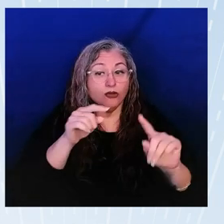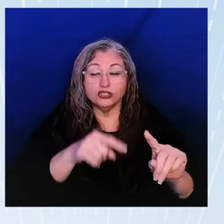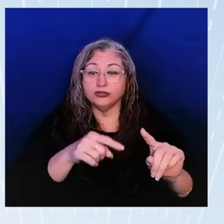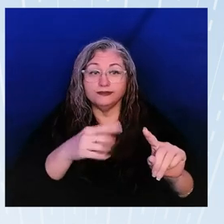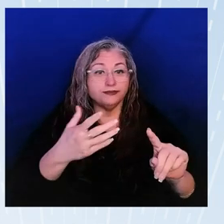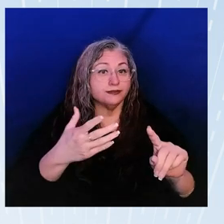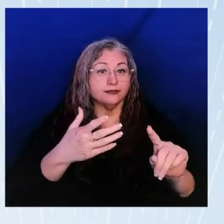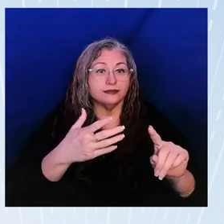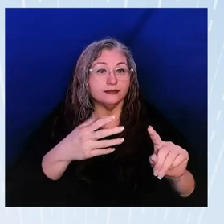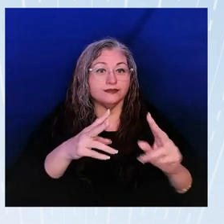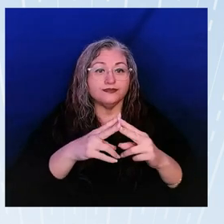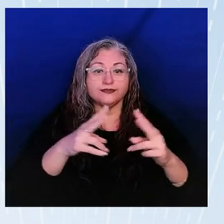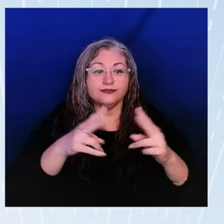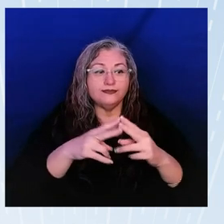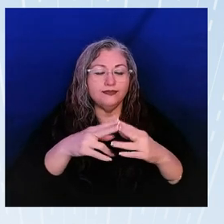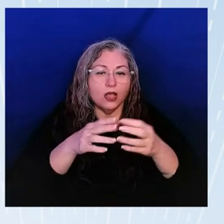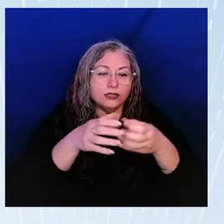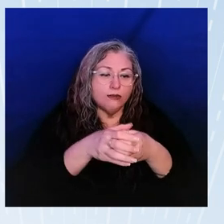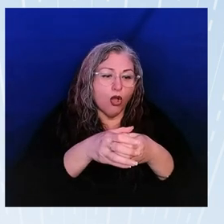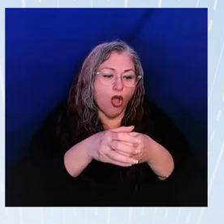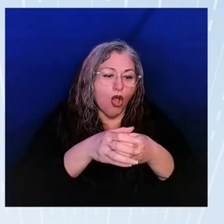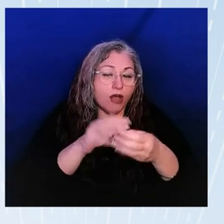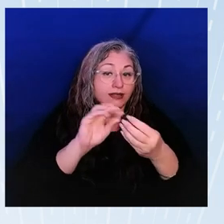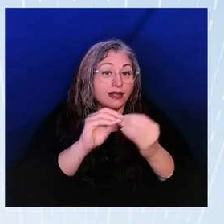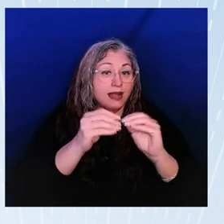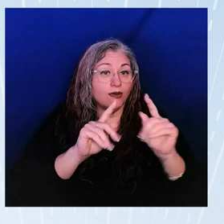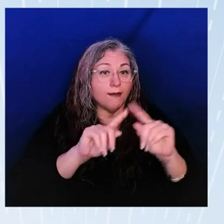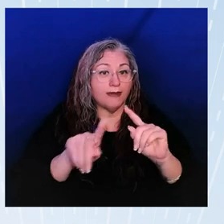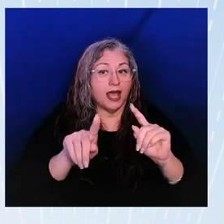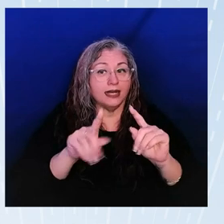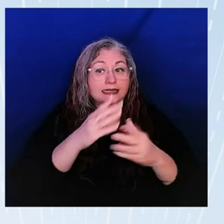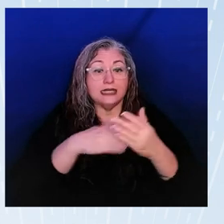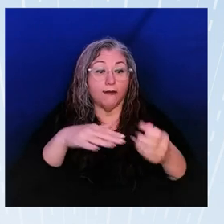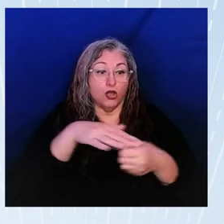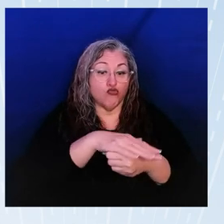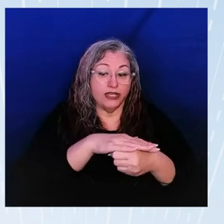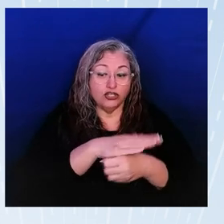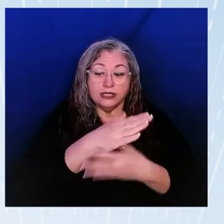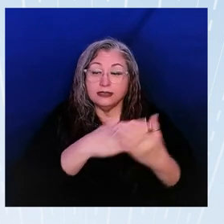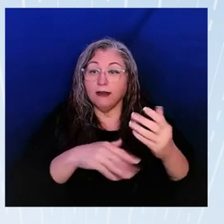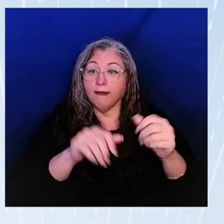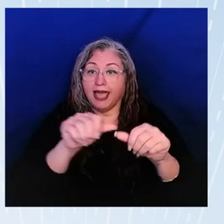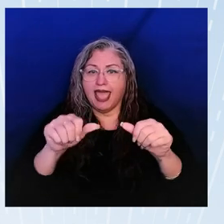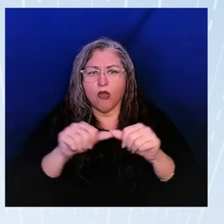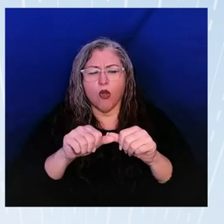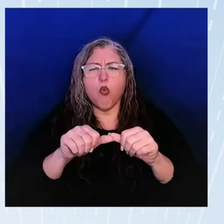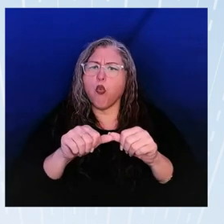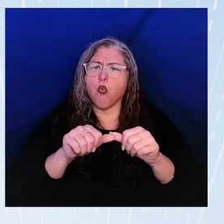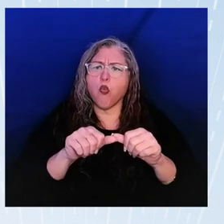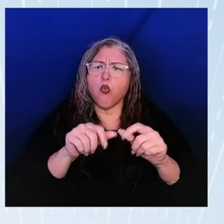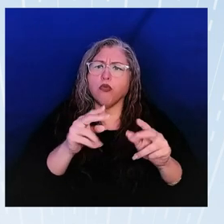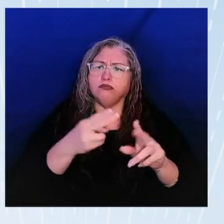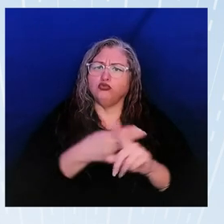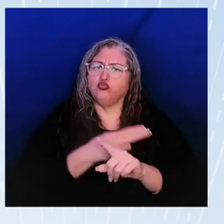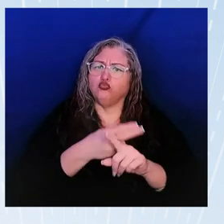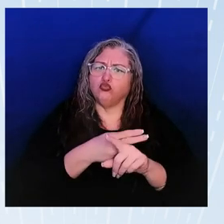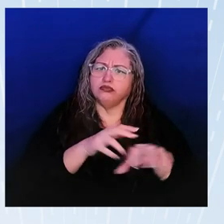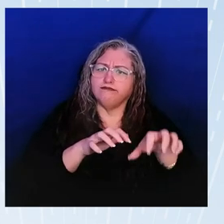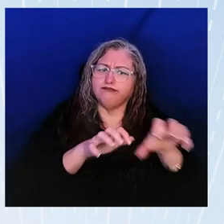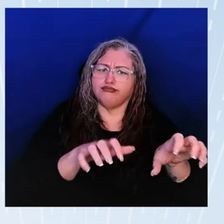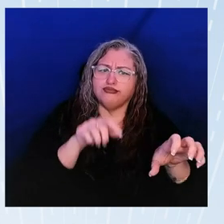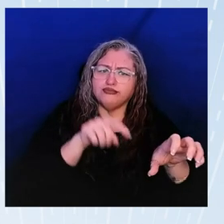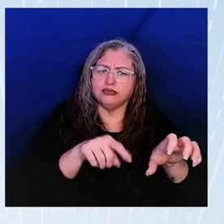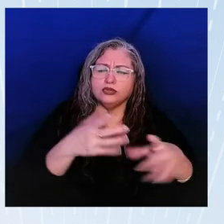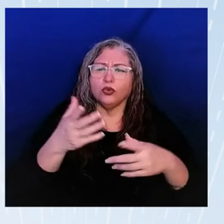some languages are very, very small in number, but in certain regions or in certain areas, they're very large in number. And so I think